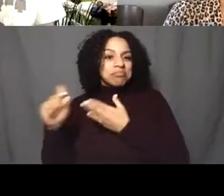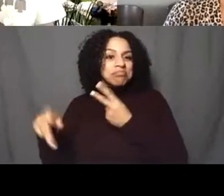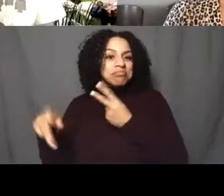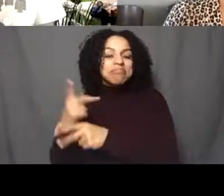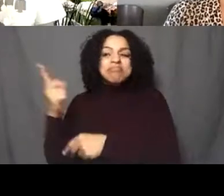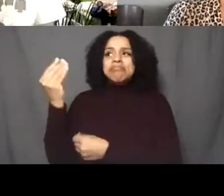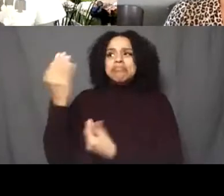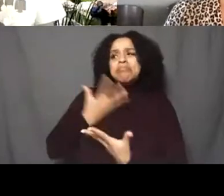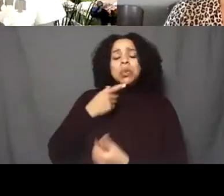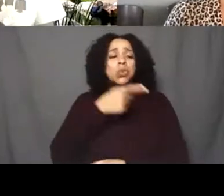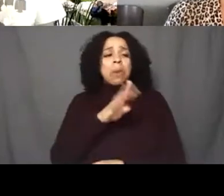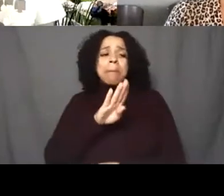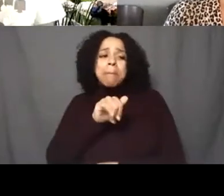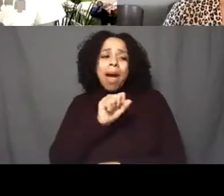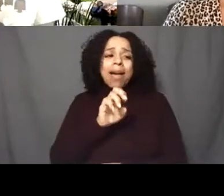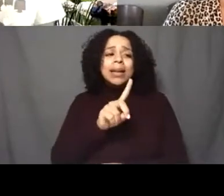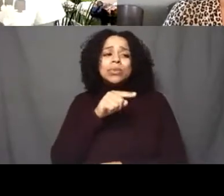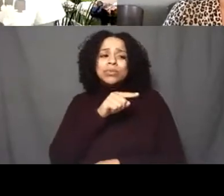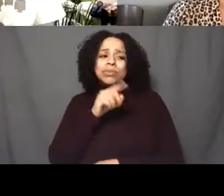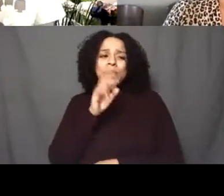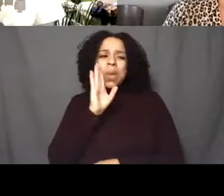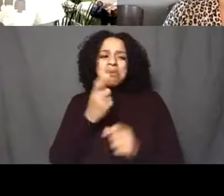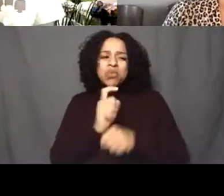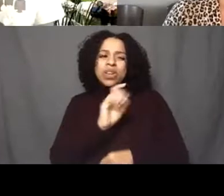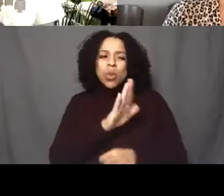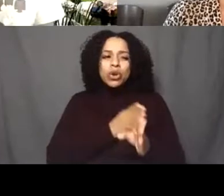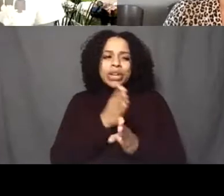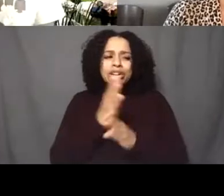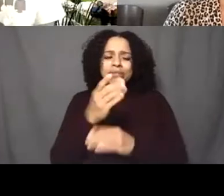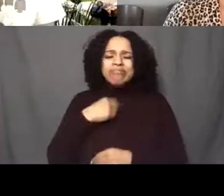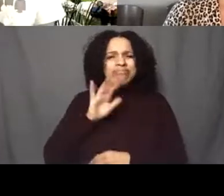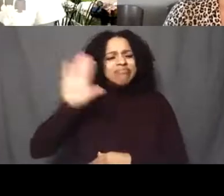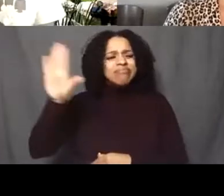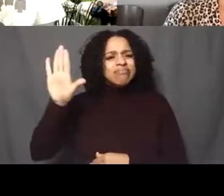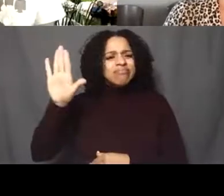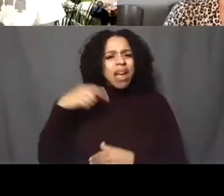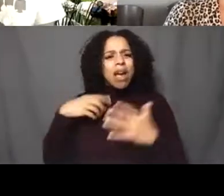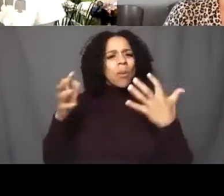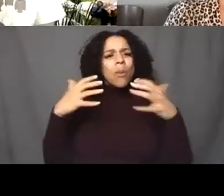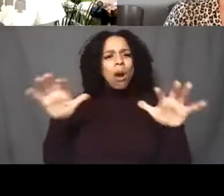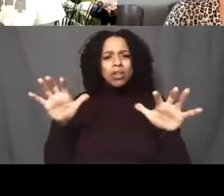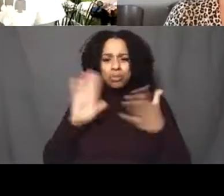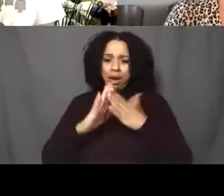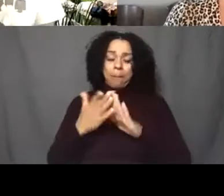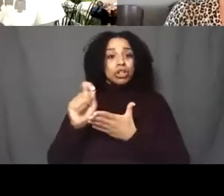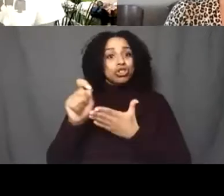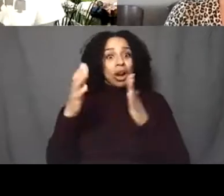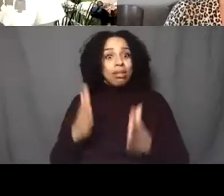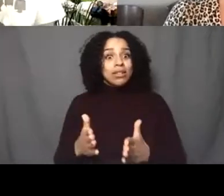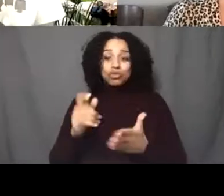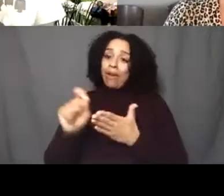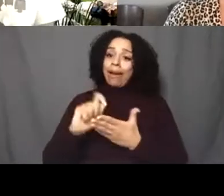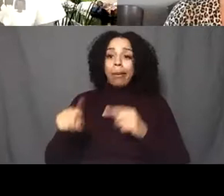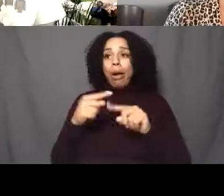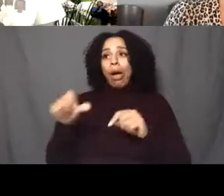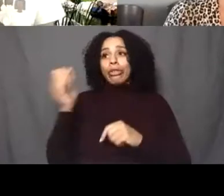that it was going to damage my career, but I didn't want to be a journalist to write about anything else. And if I couldn't do that journalism,